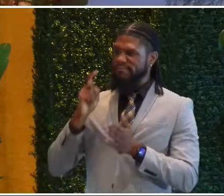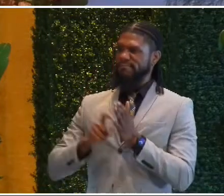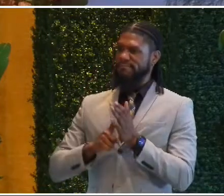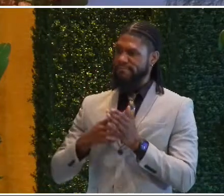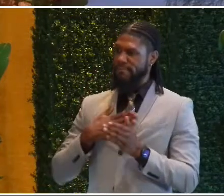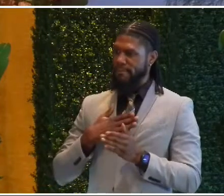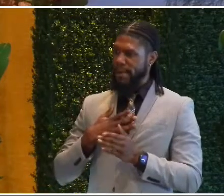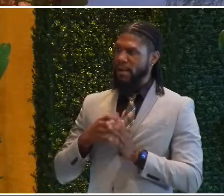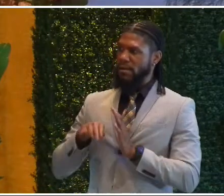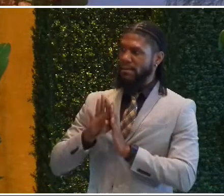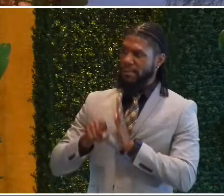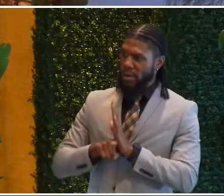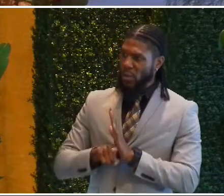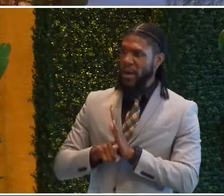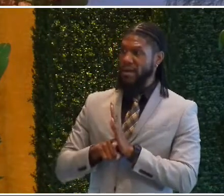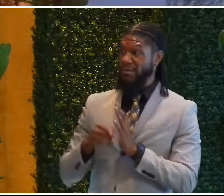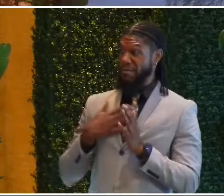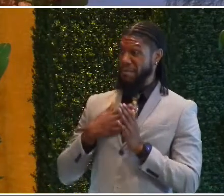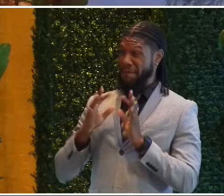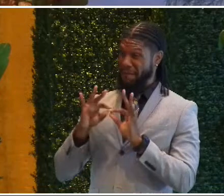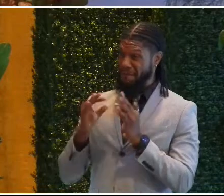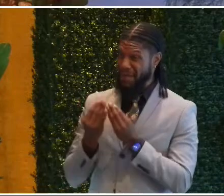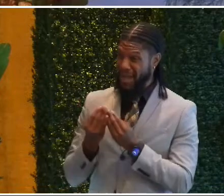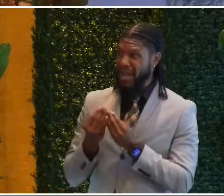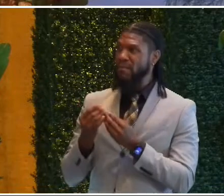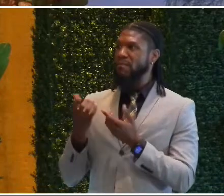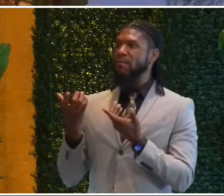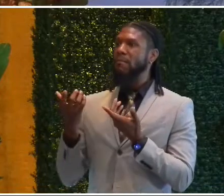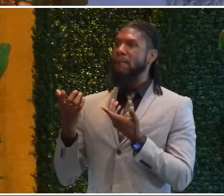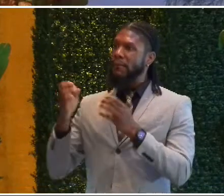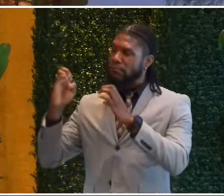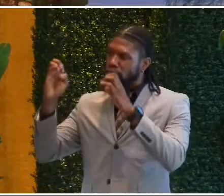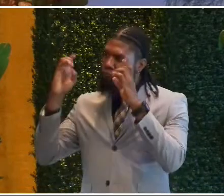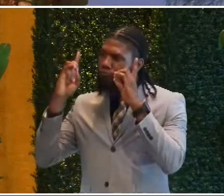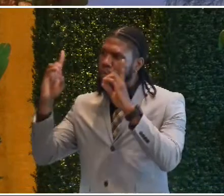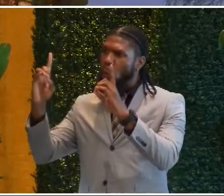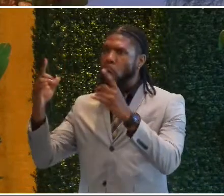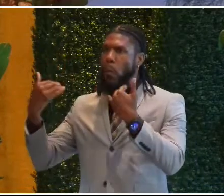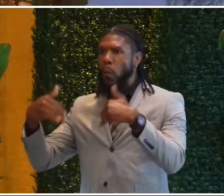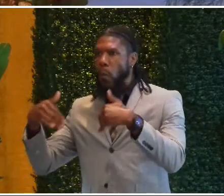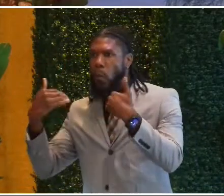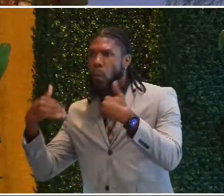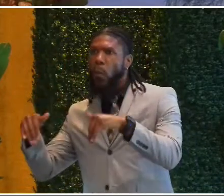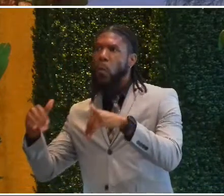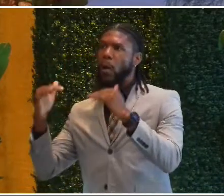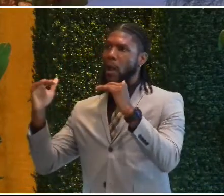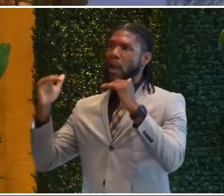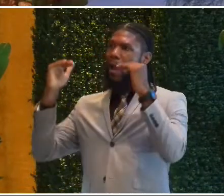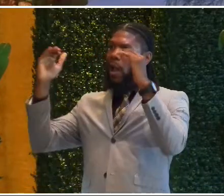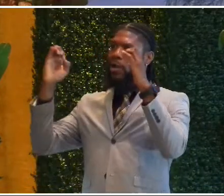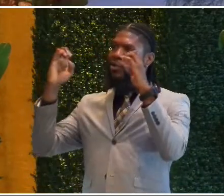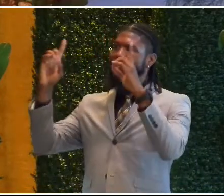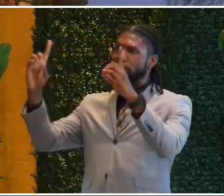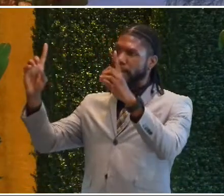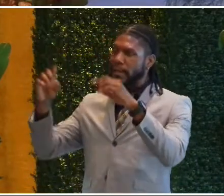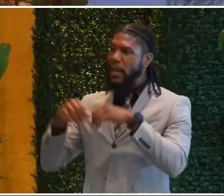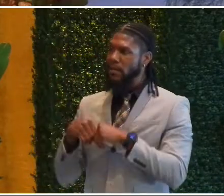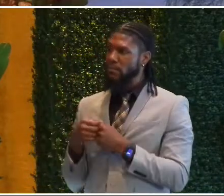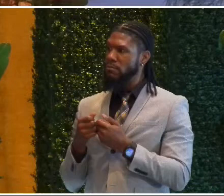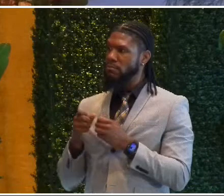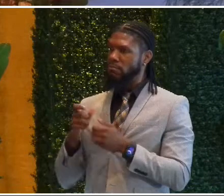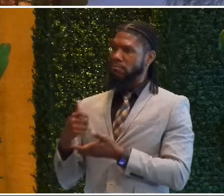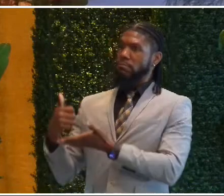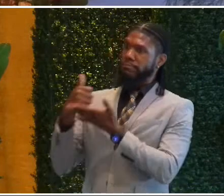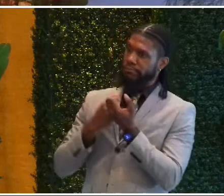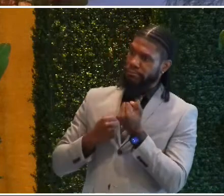that had higher ed experiences, right? Who were able to evolve alongside my queer and trans journey in a way a